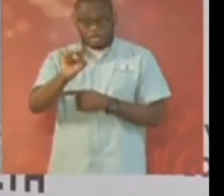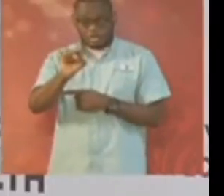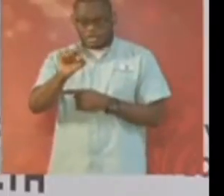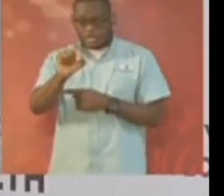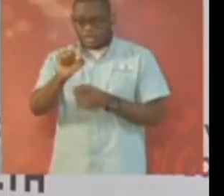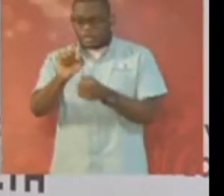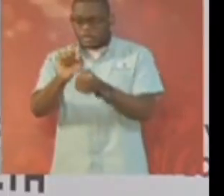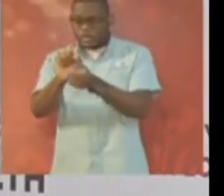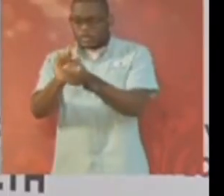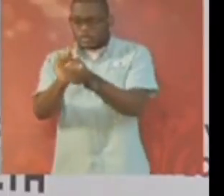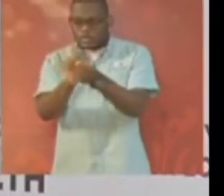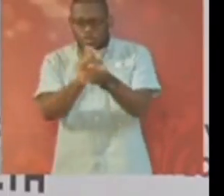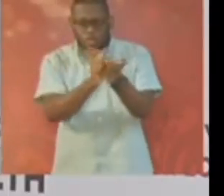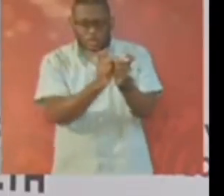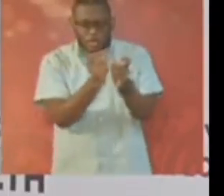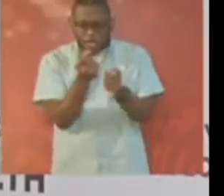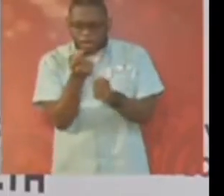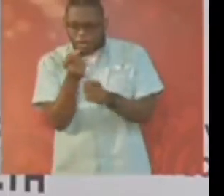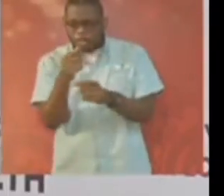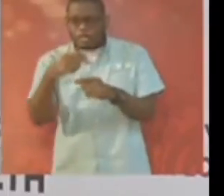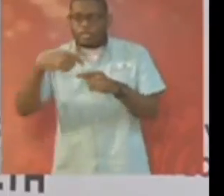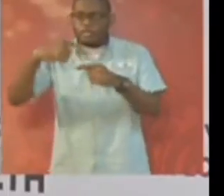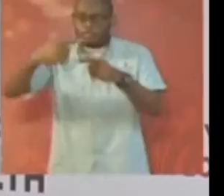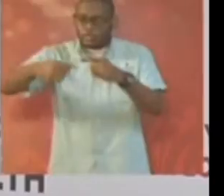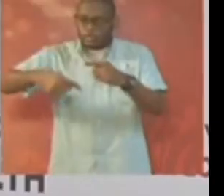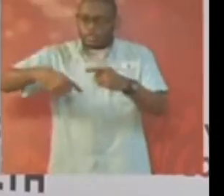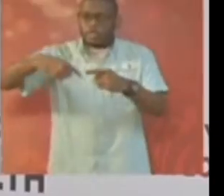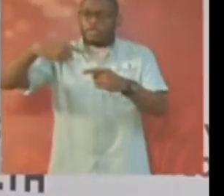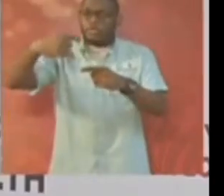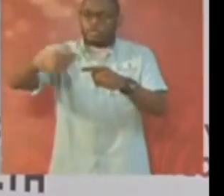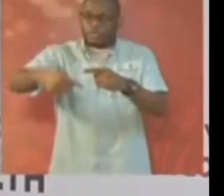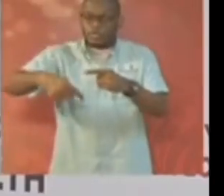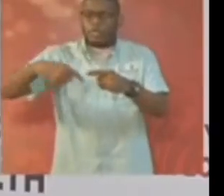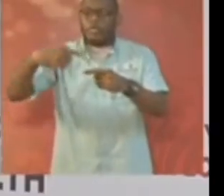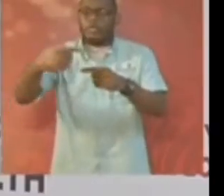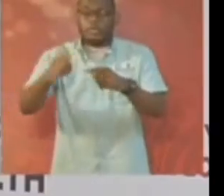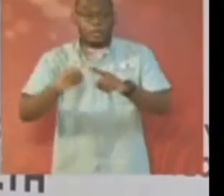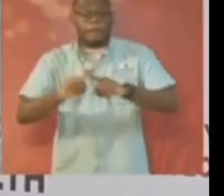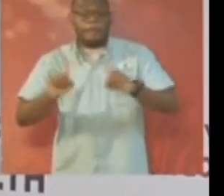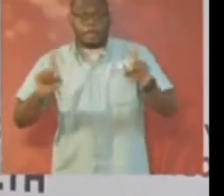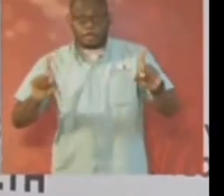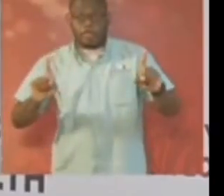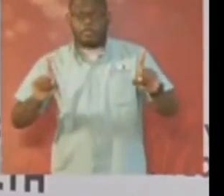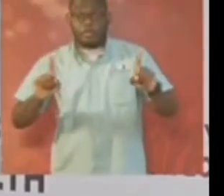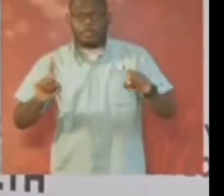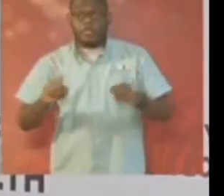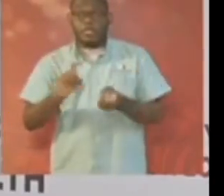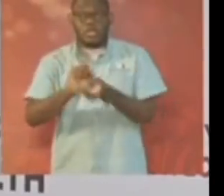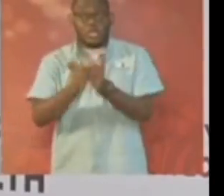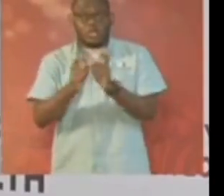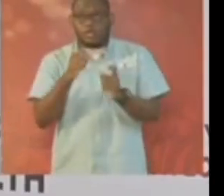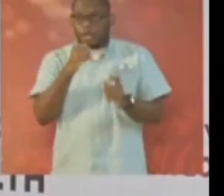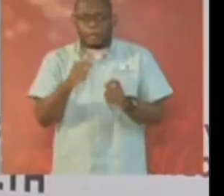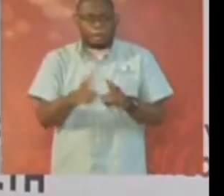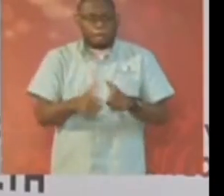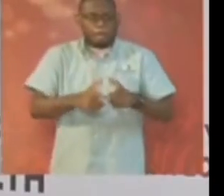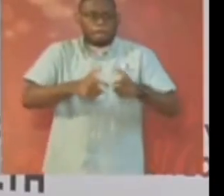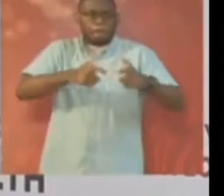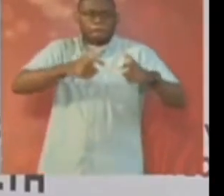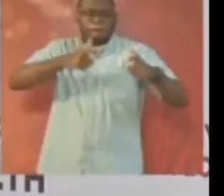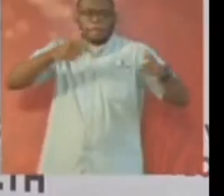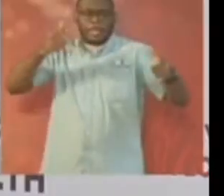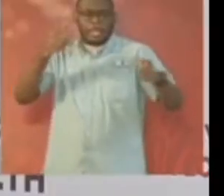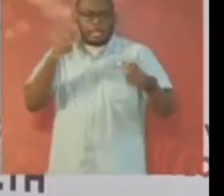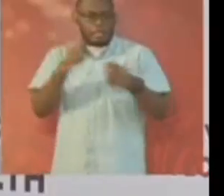the process of replication itself. But even within that process, the changes aren't massive enough to change